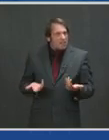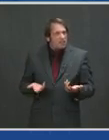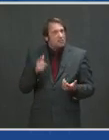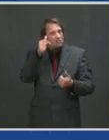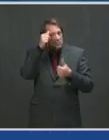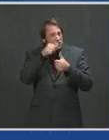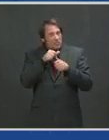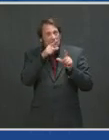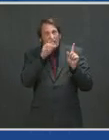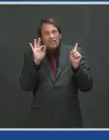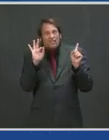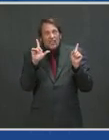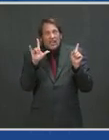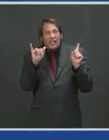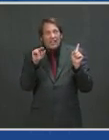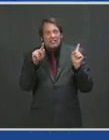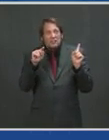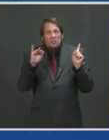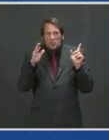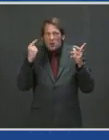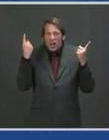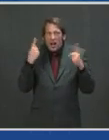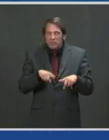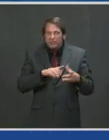Flints all across America.